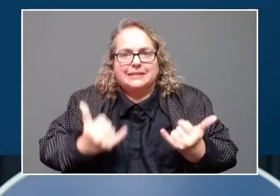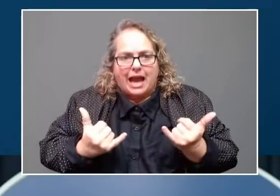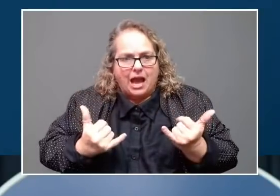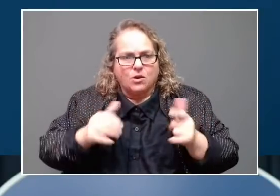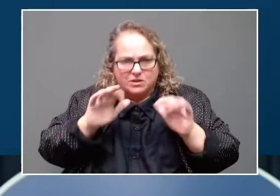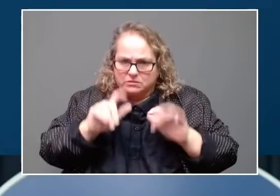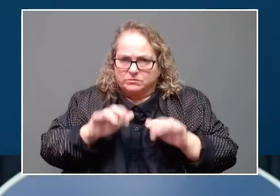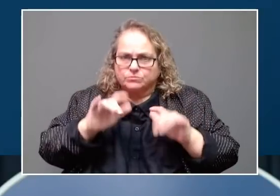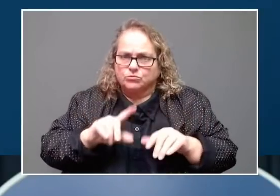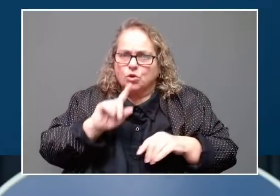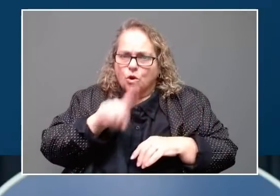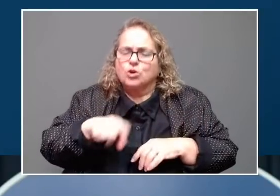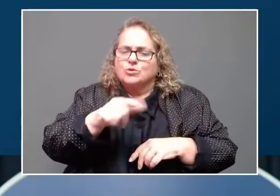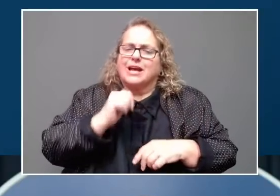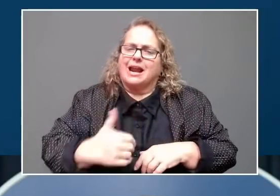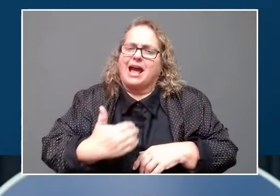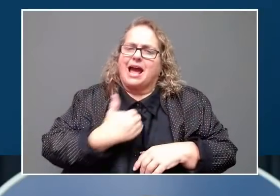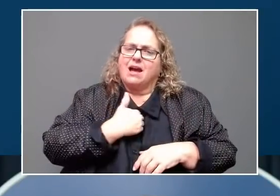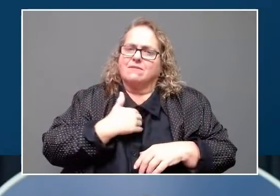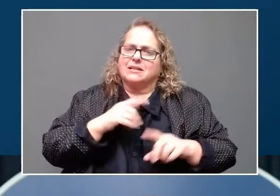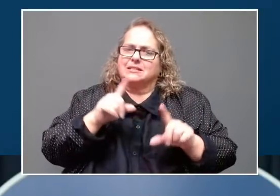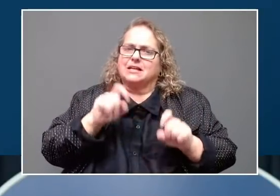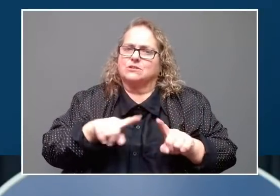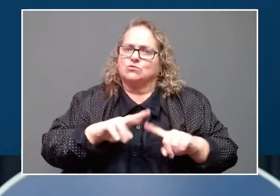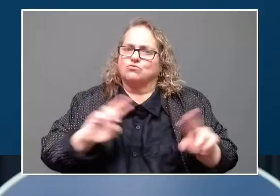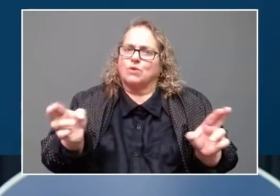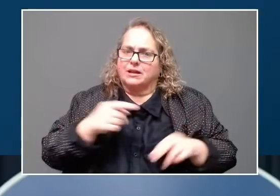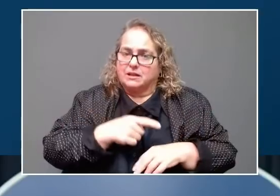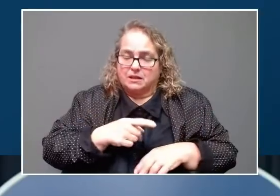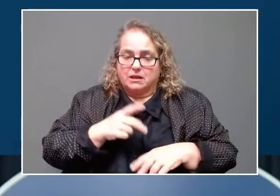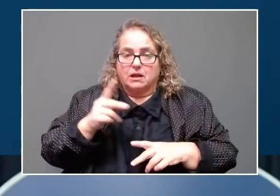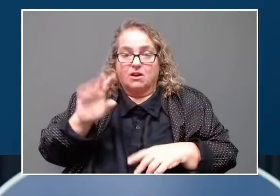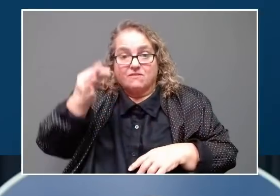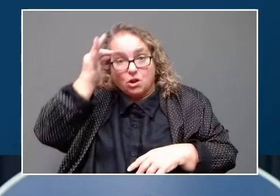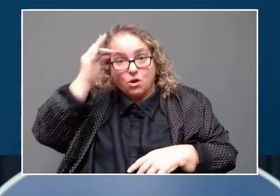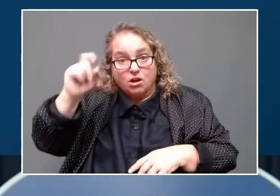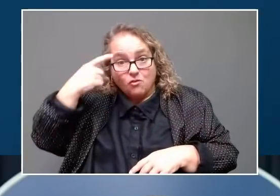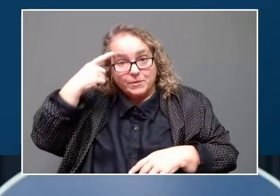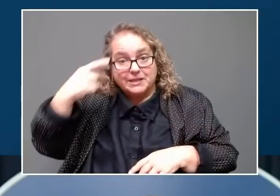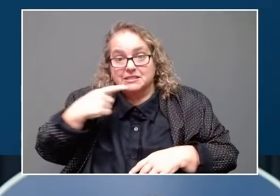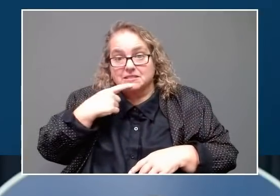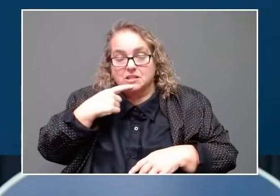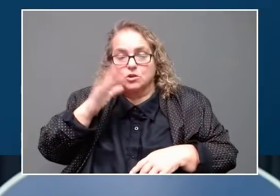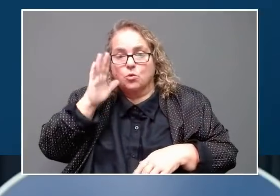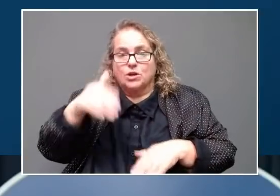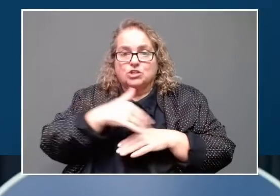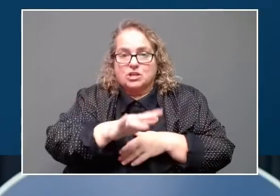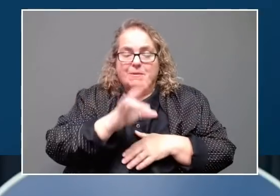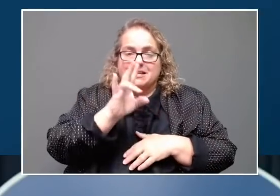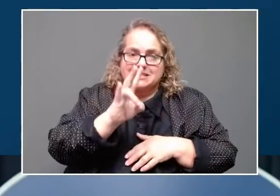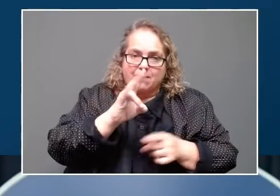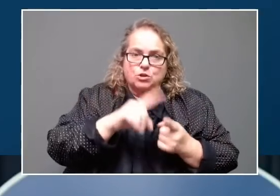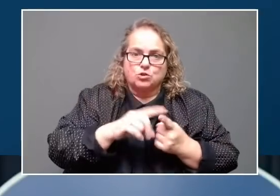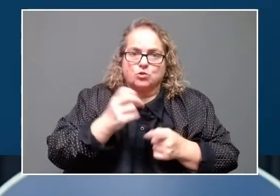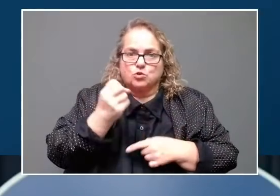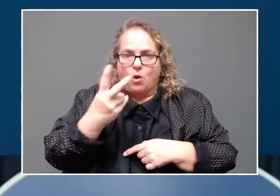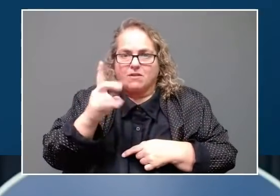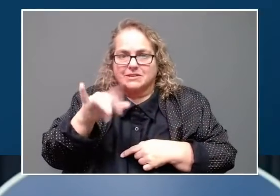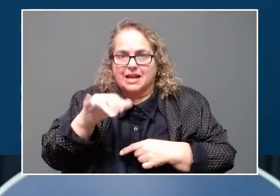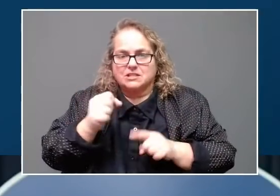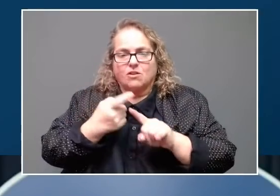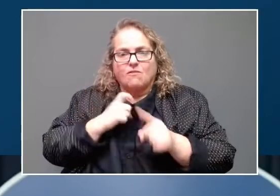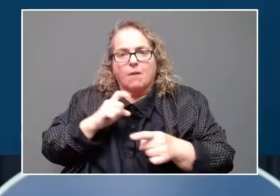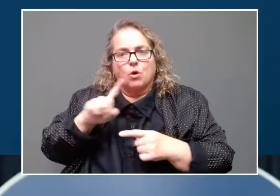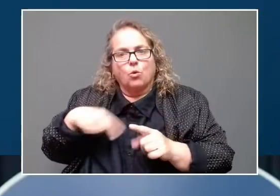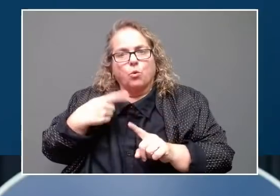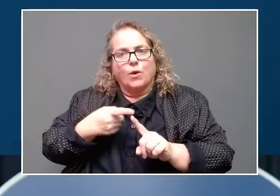need them. Federal government says that orders will normally ship between 7 and 12 days from when your order is placed. You're